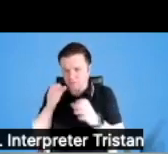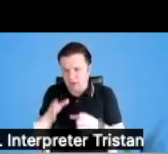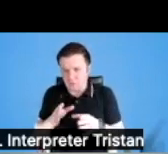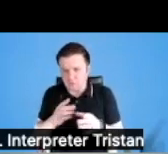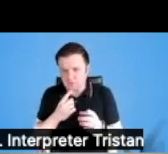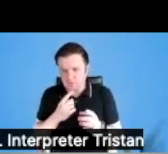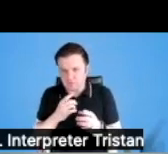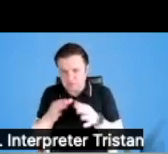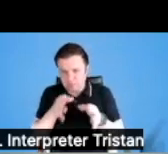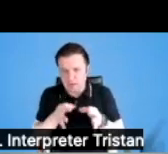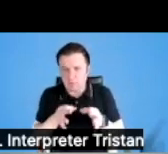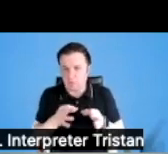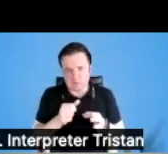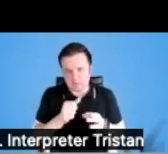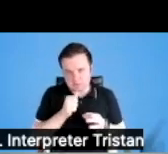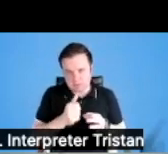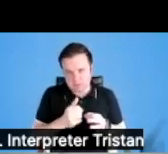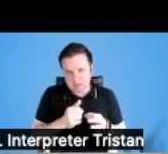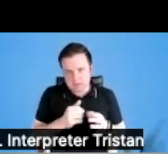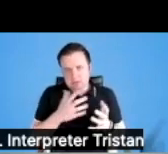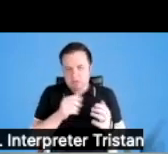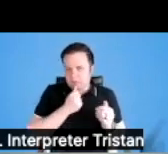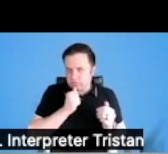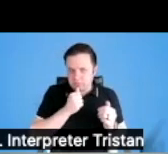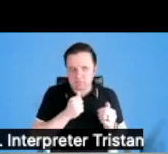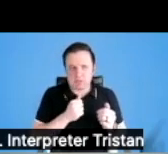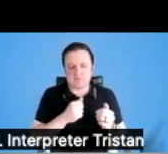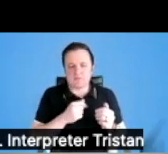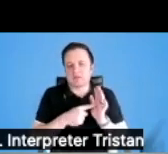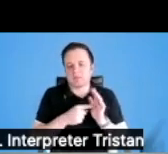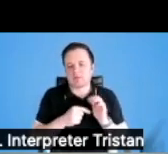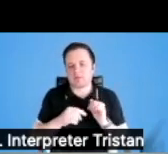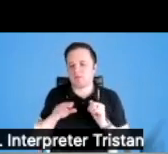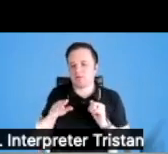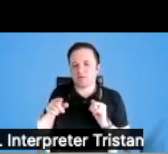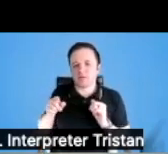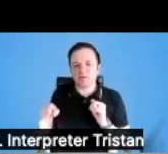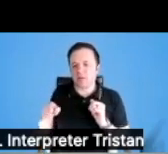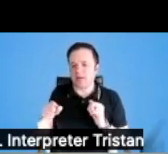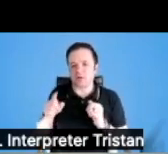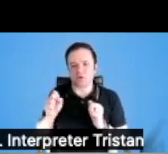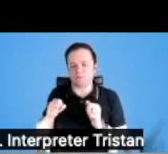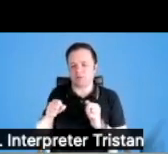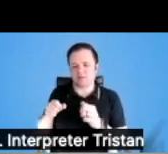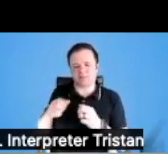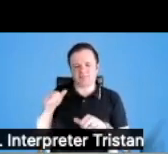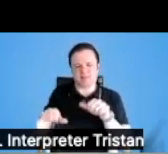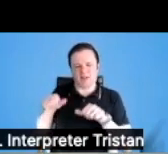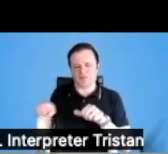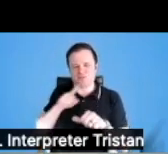ones, like discrediting the survivor, ranging from doubting them to full out not believing